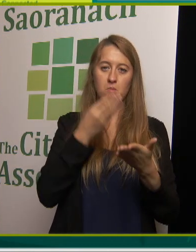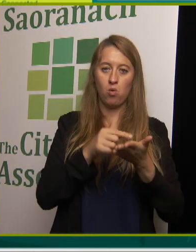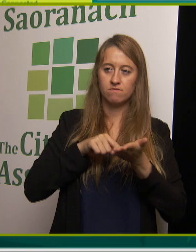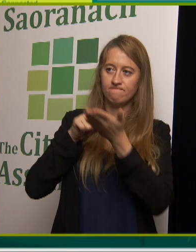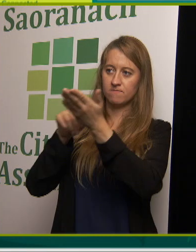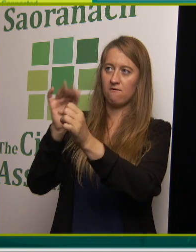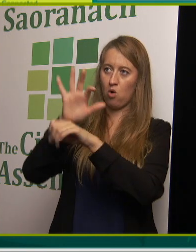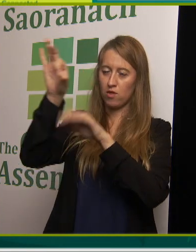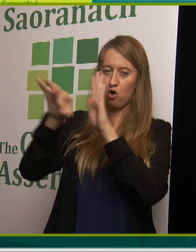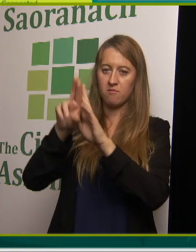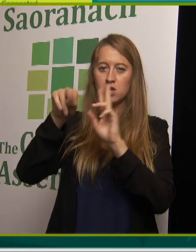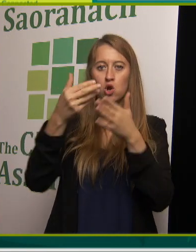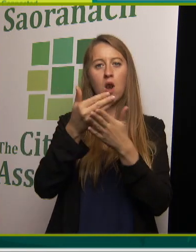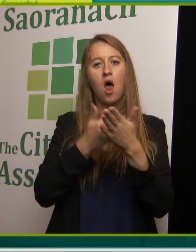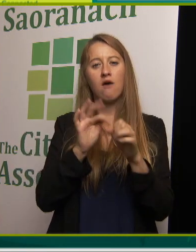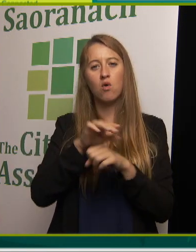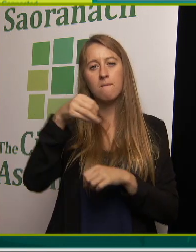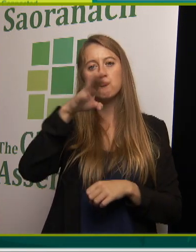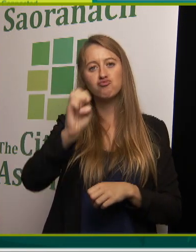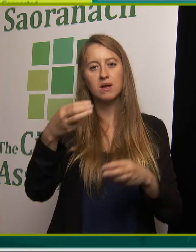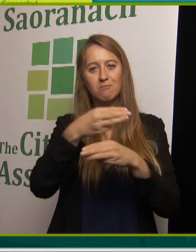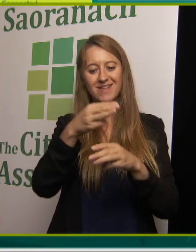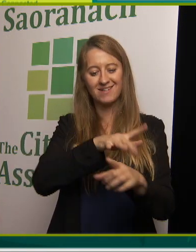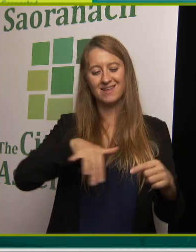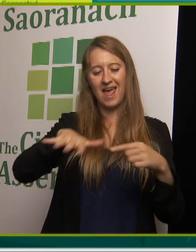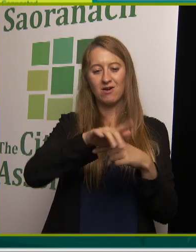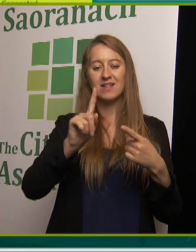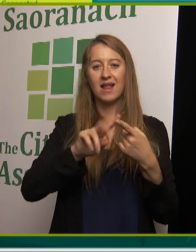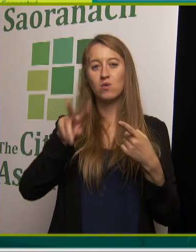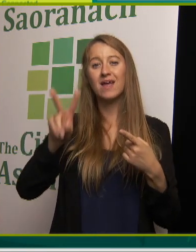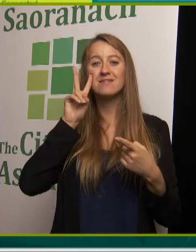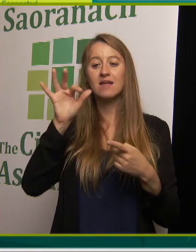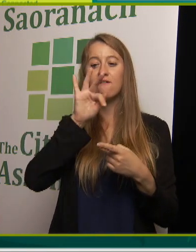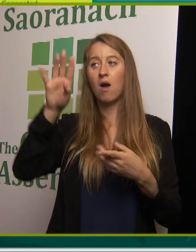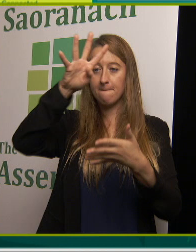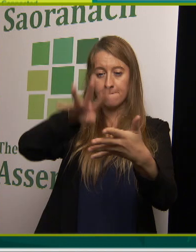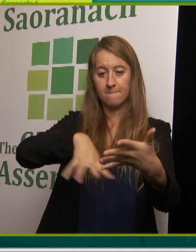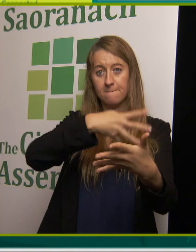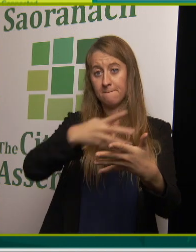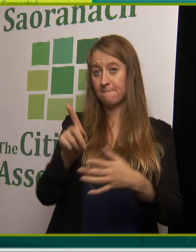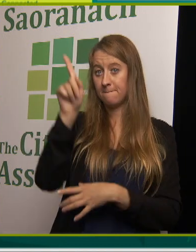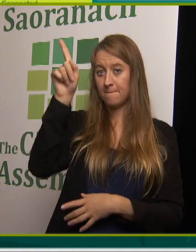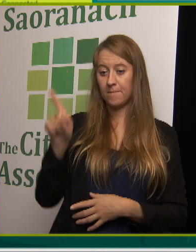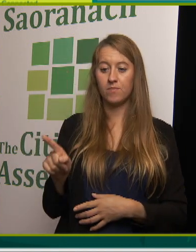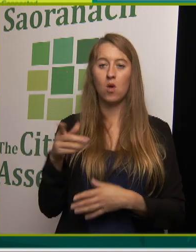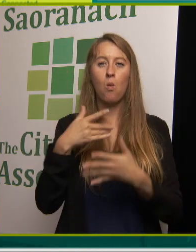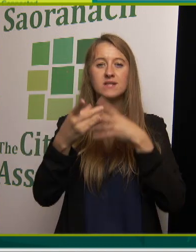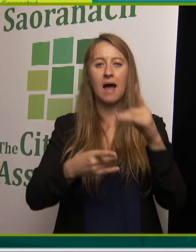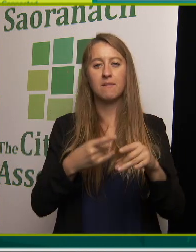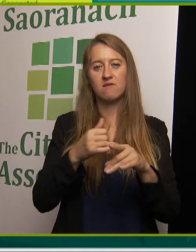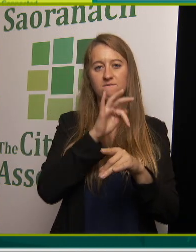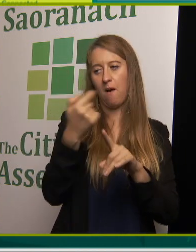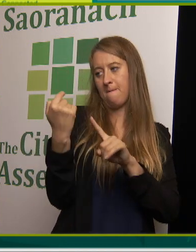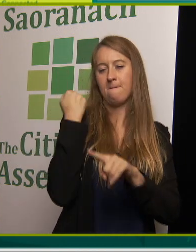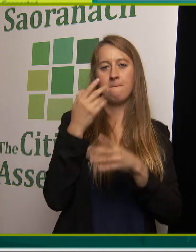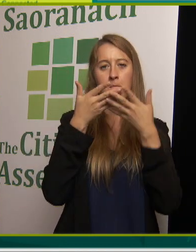marine protected areas. And you can see from the graphic here, which is the outcome of a public consultation, that we have